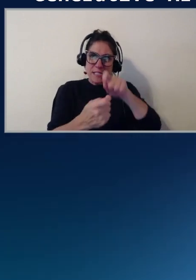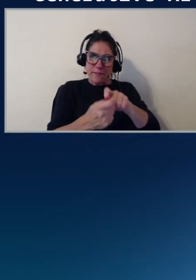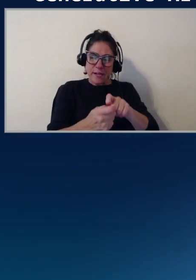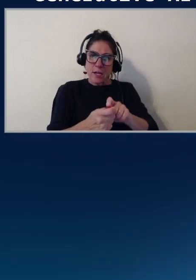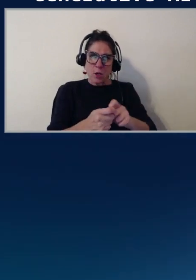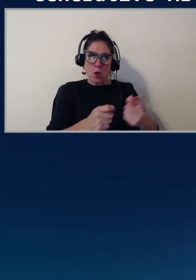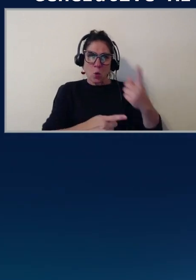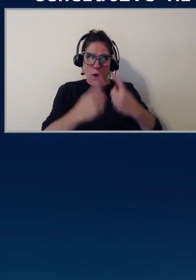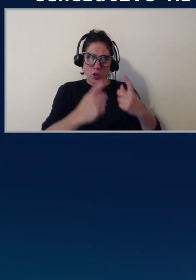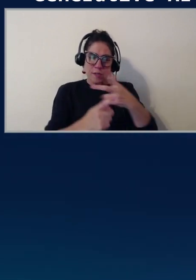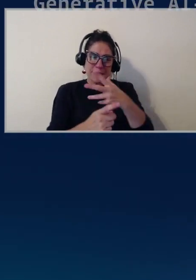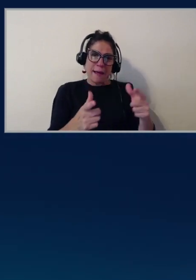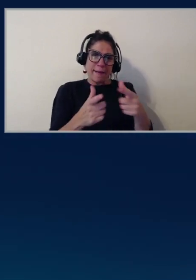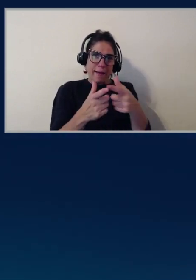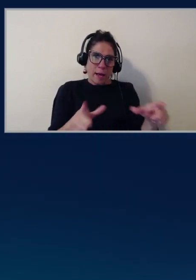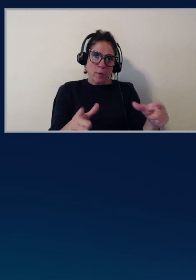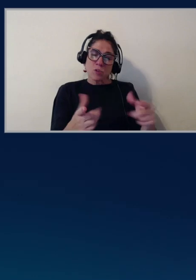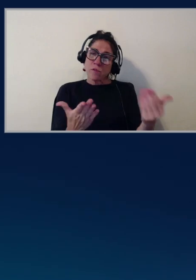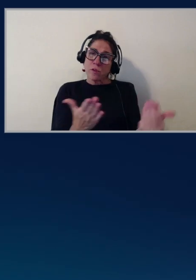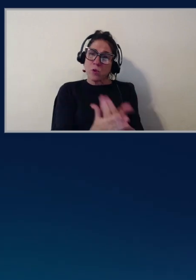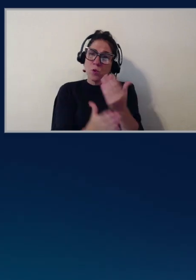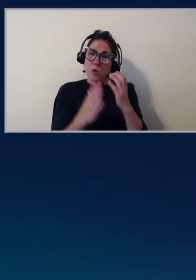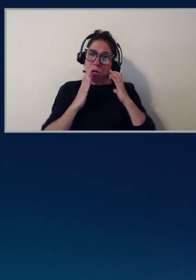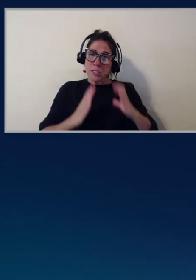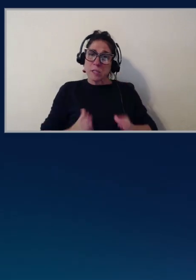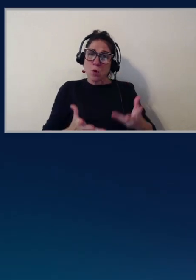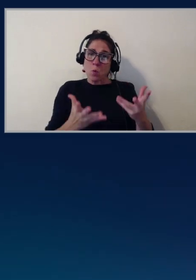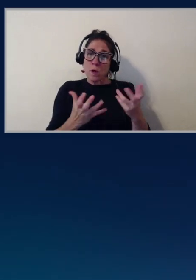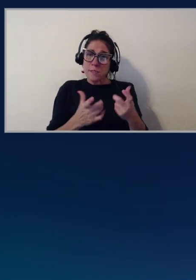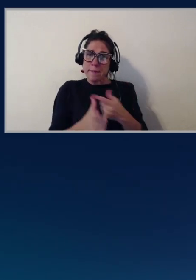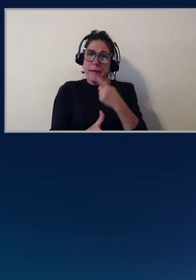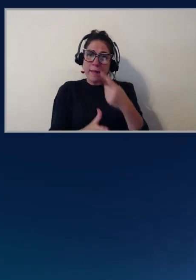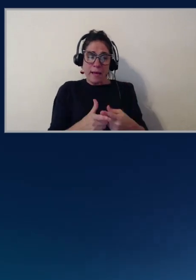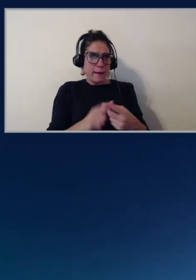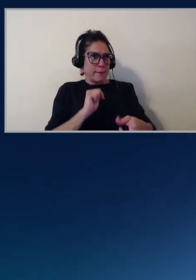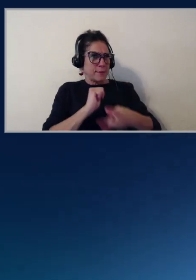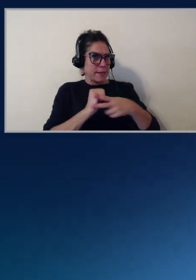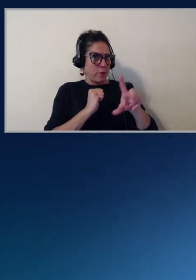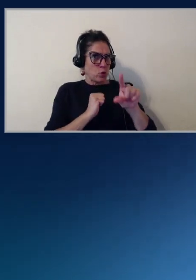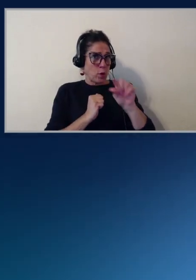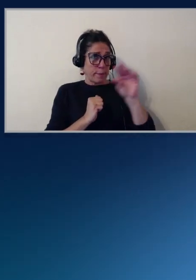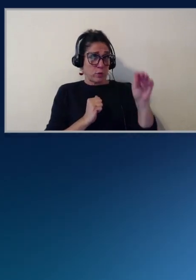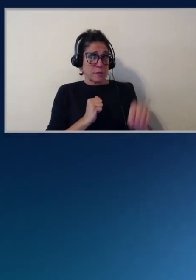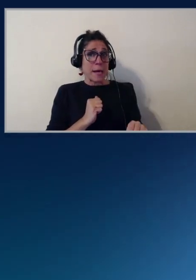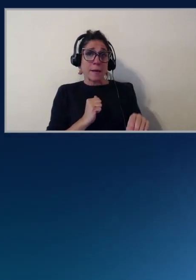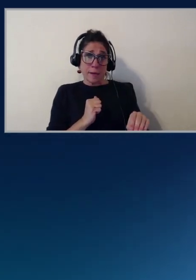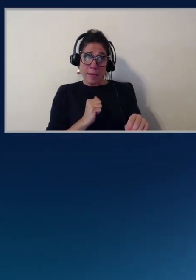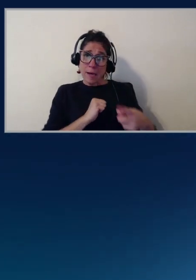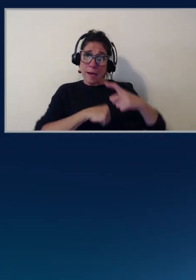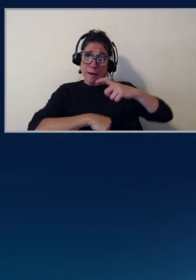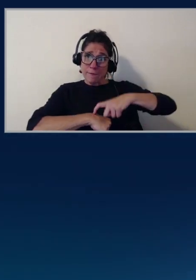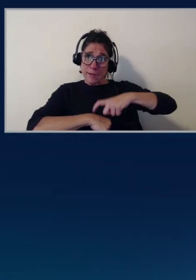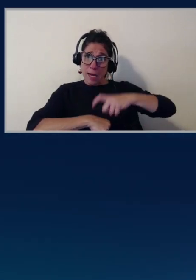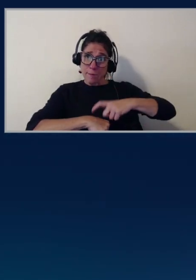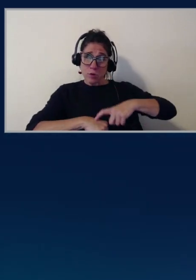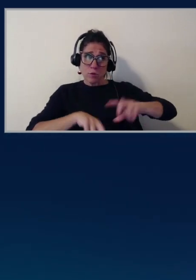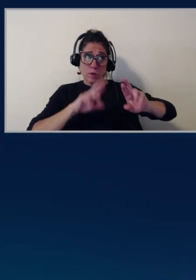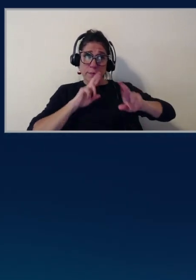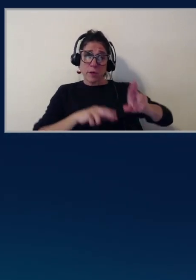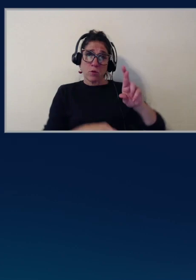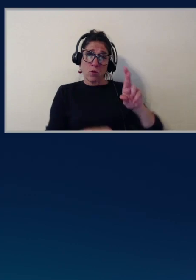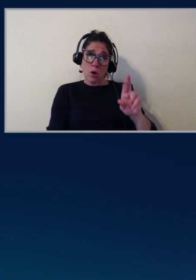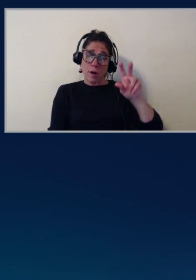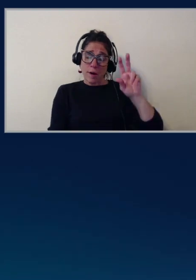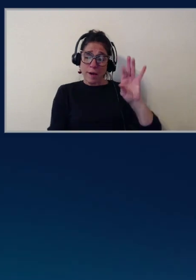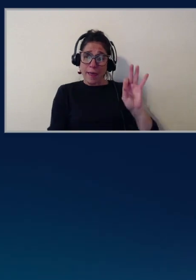language their new customer wants them. And they're saving like 20% of the time they take to respond to RFPs.